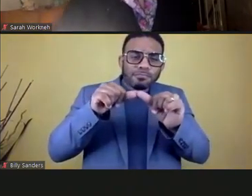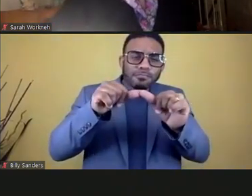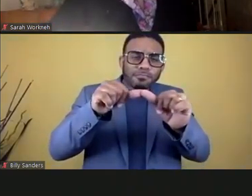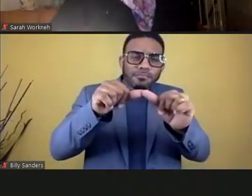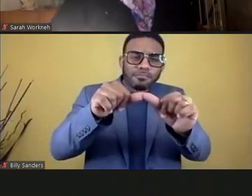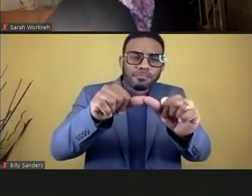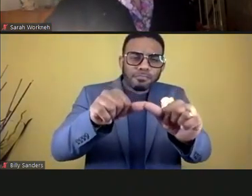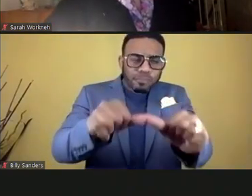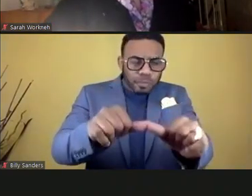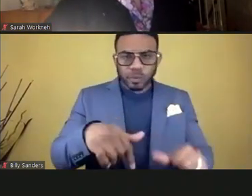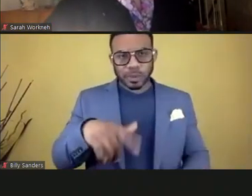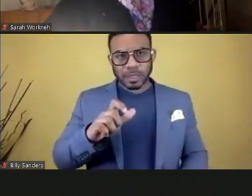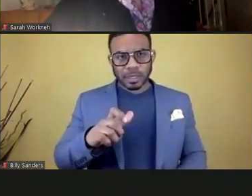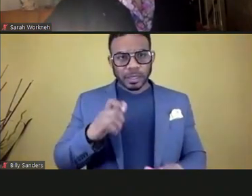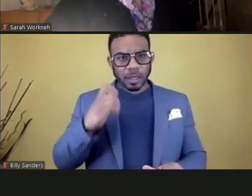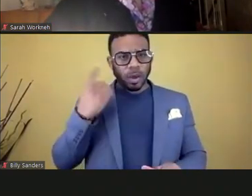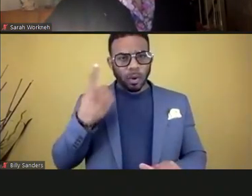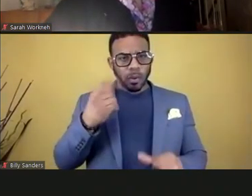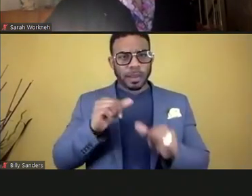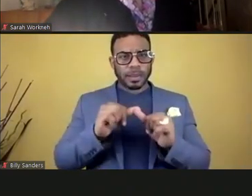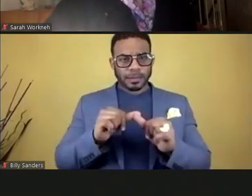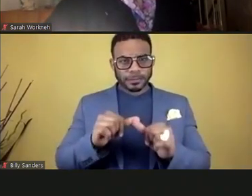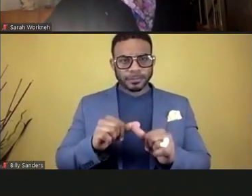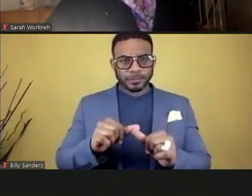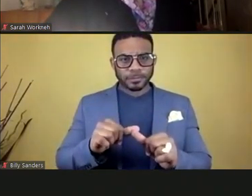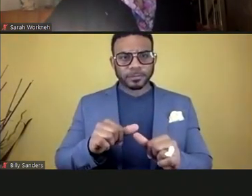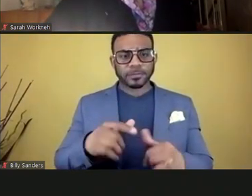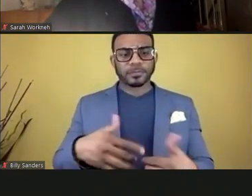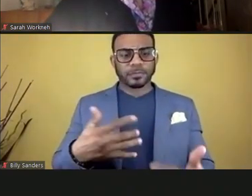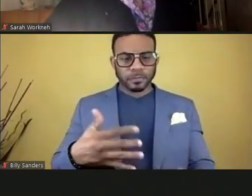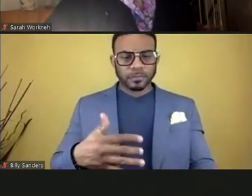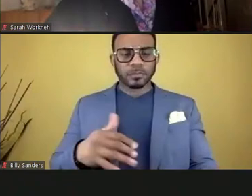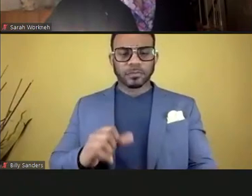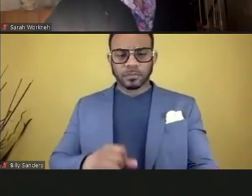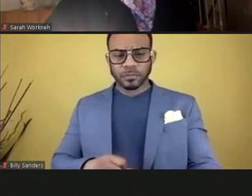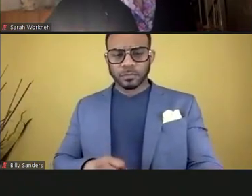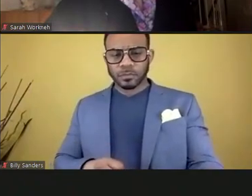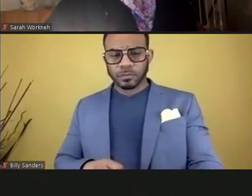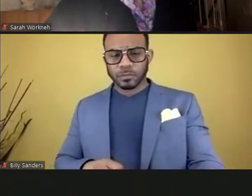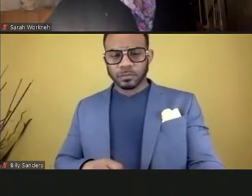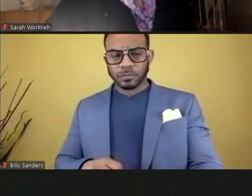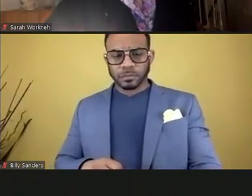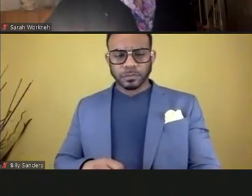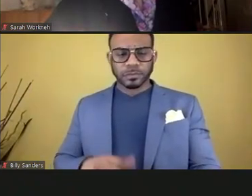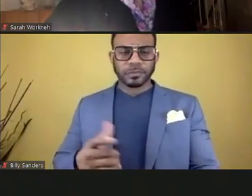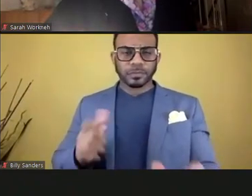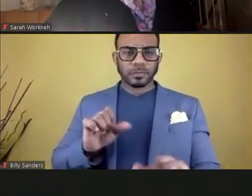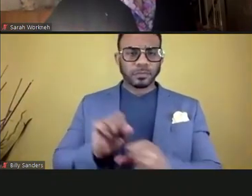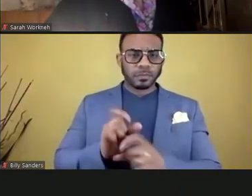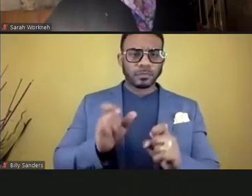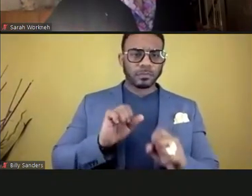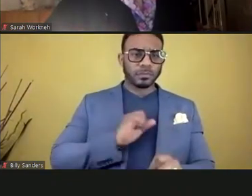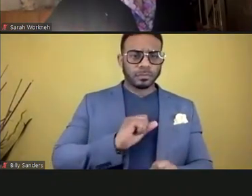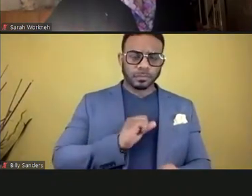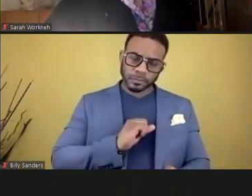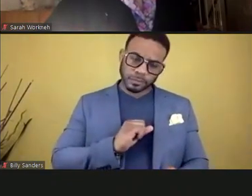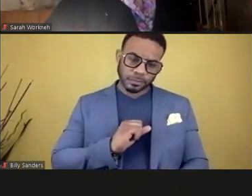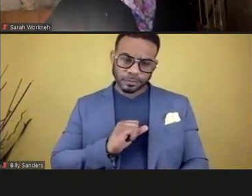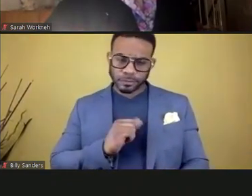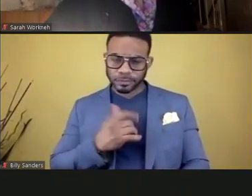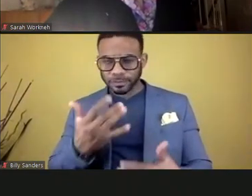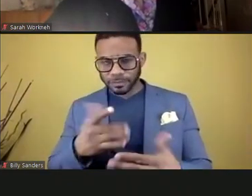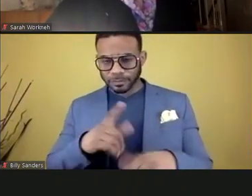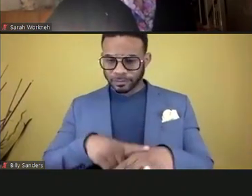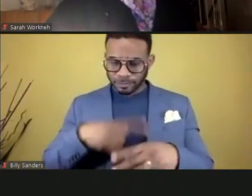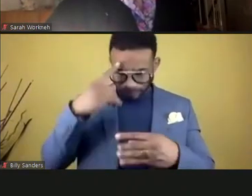to always continue to do the work, but give ourselves time